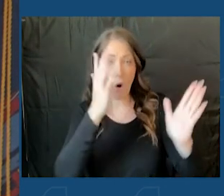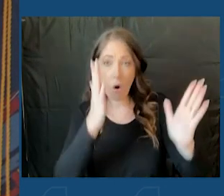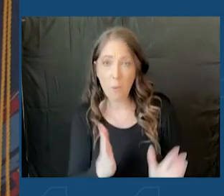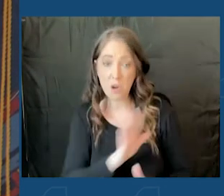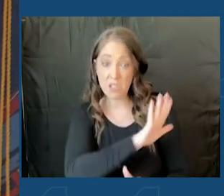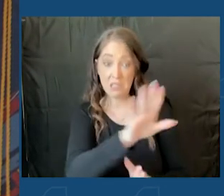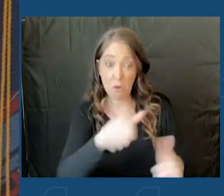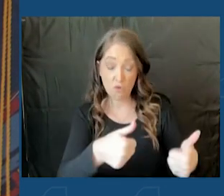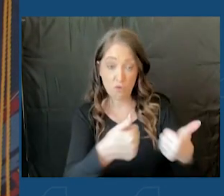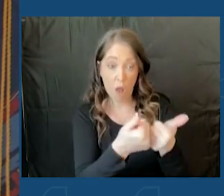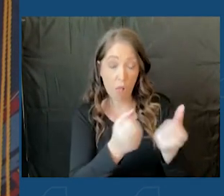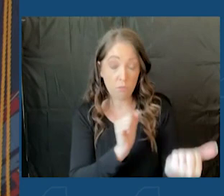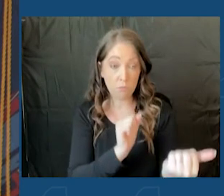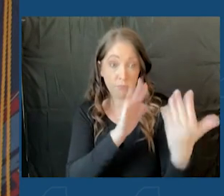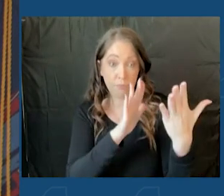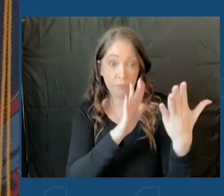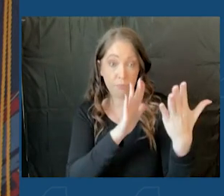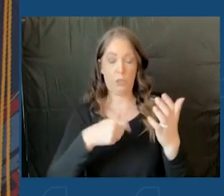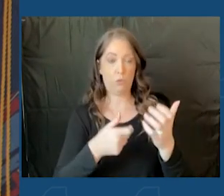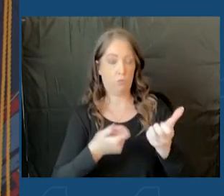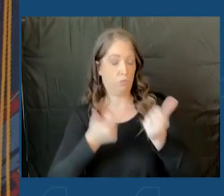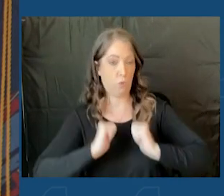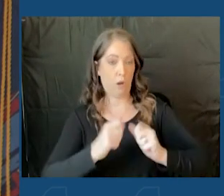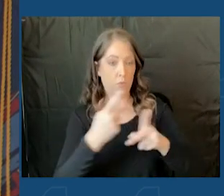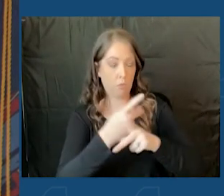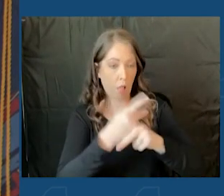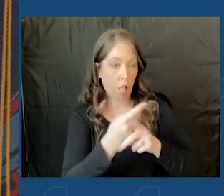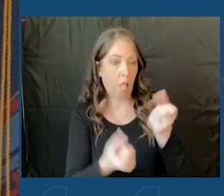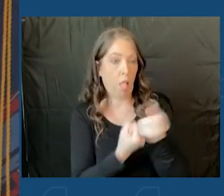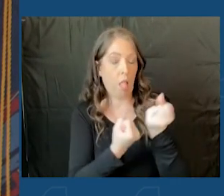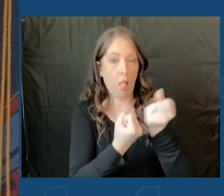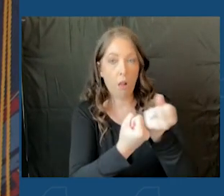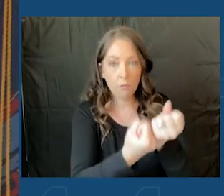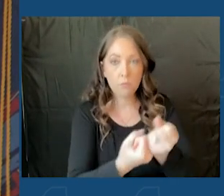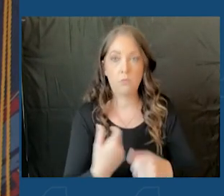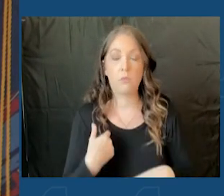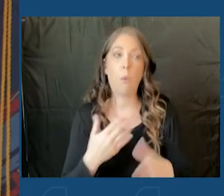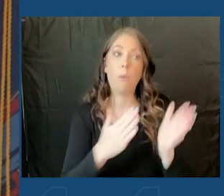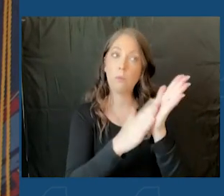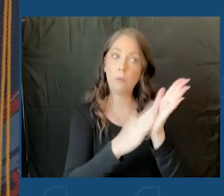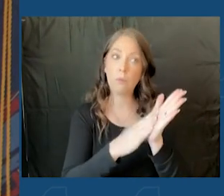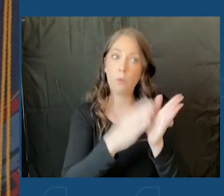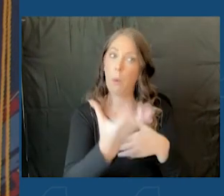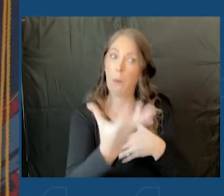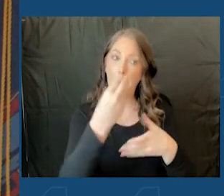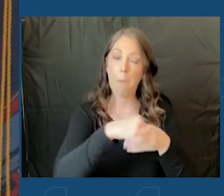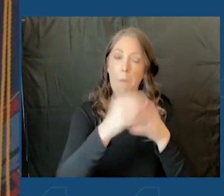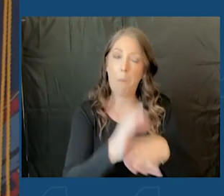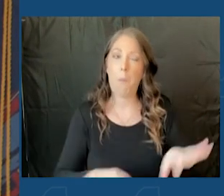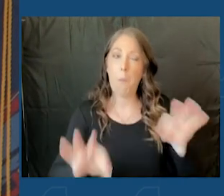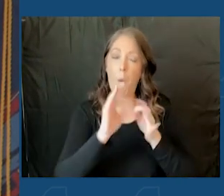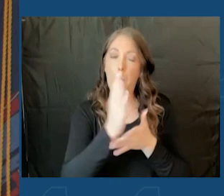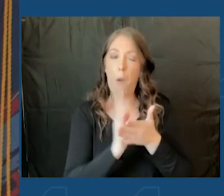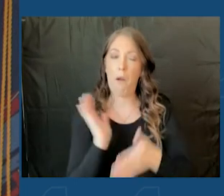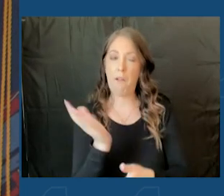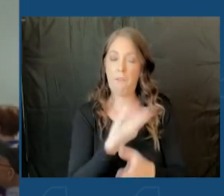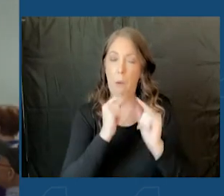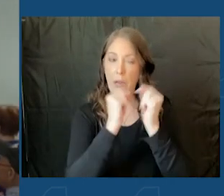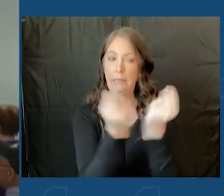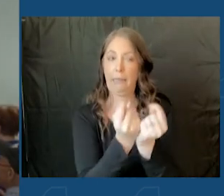them together, I applaud you. For being such an important part of our administration. Let's give another round of applause to Commissioner